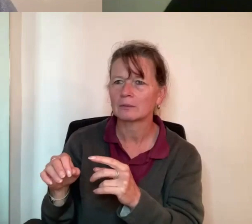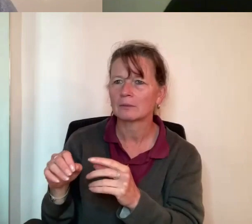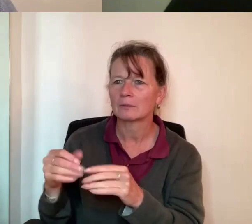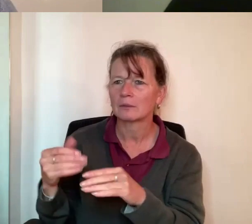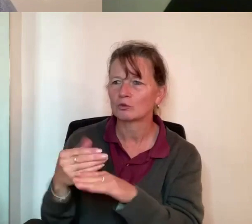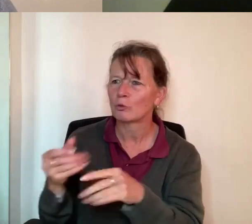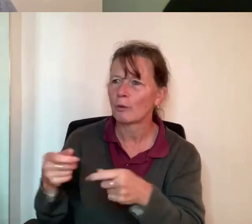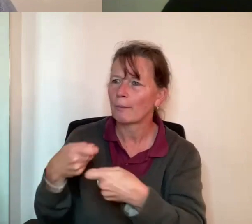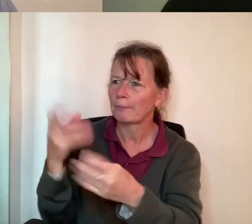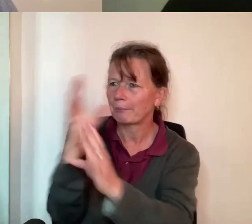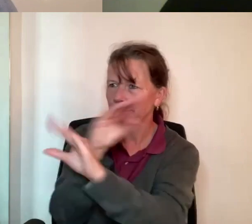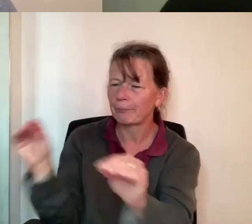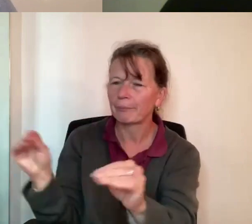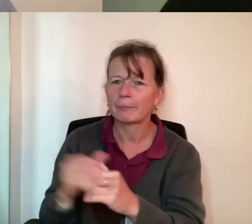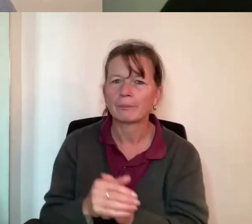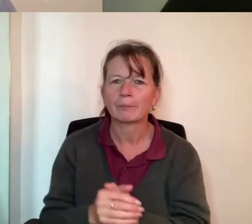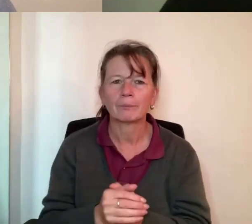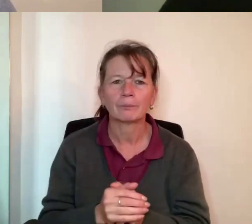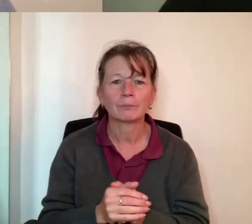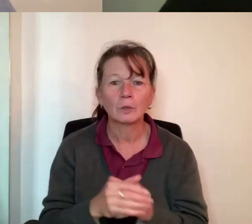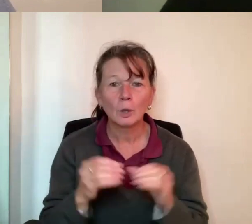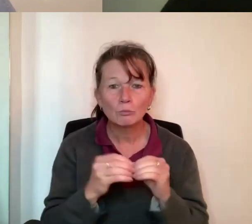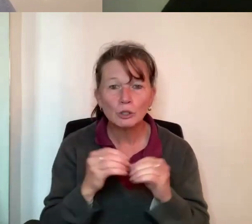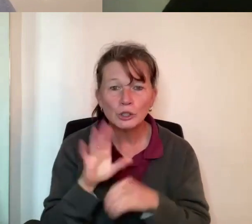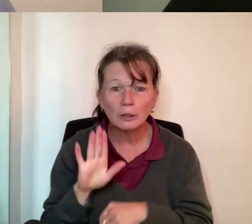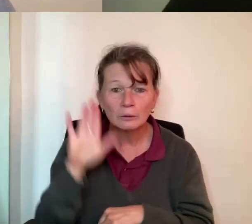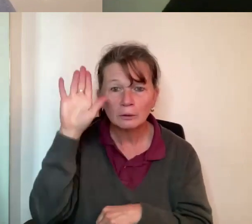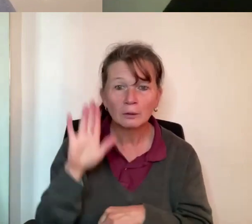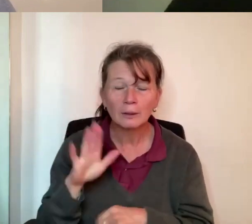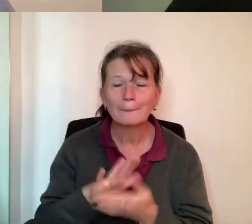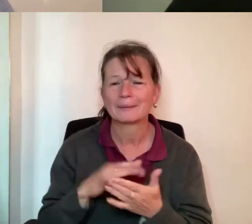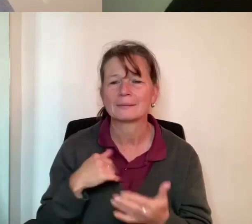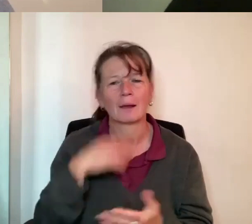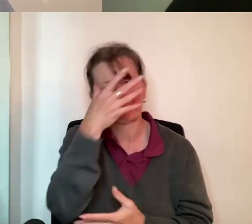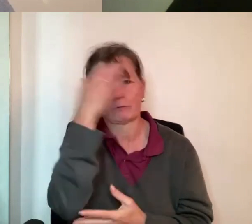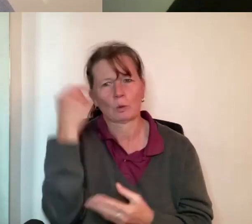too. Bridget's put her hand up, which means I've forgotten to say something.